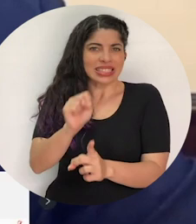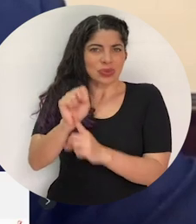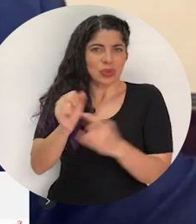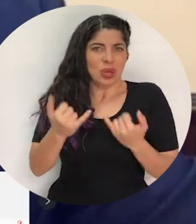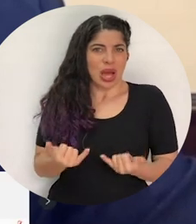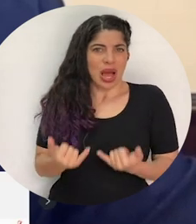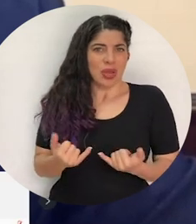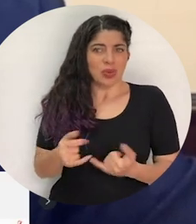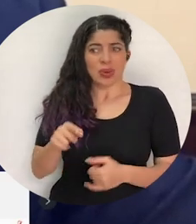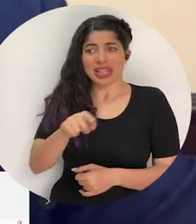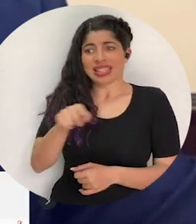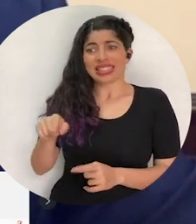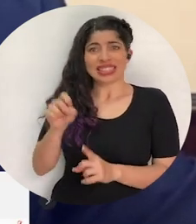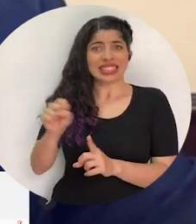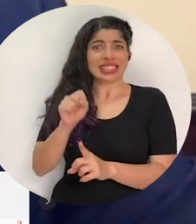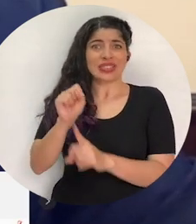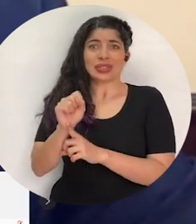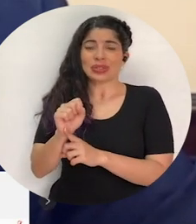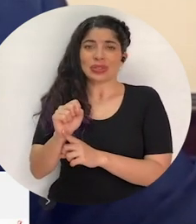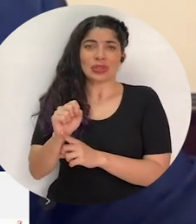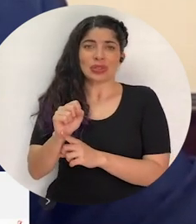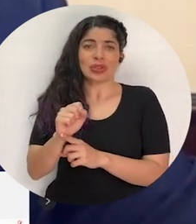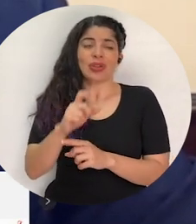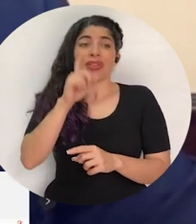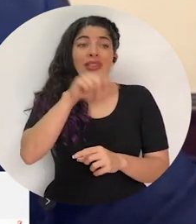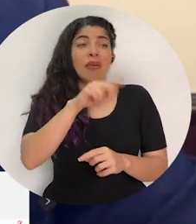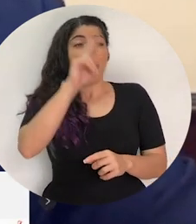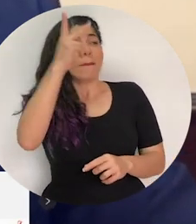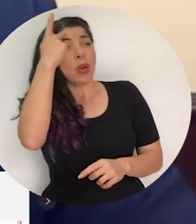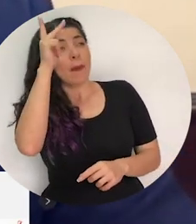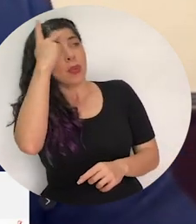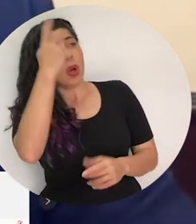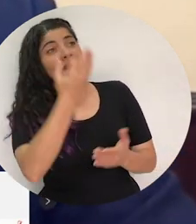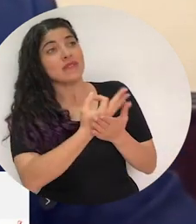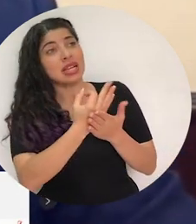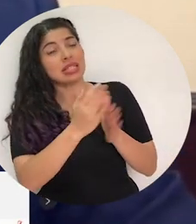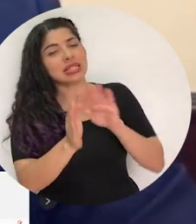circumstances which go beyond financial policies.